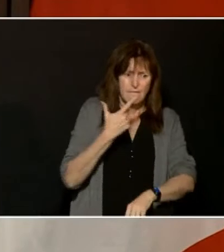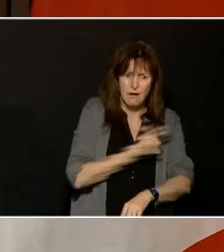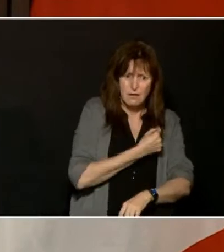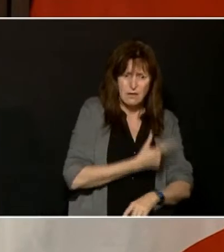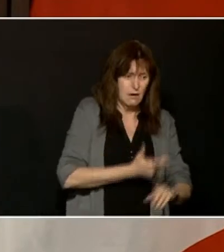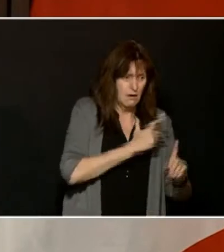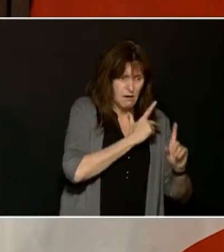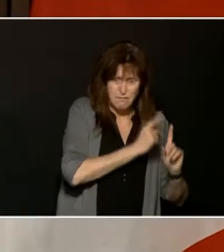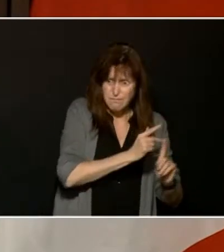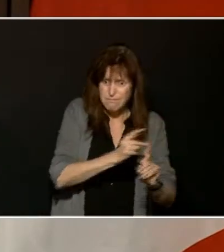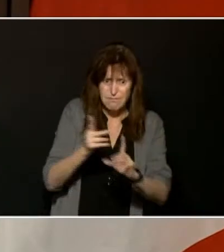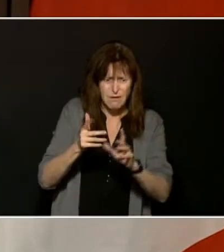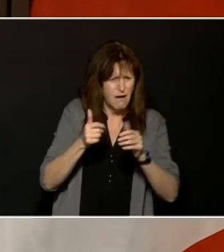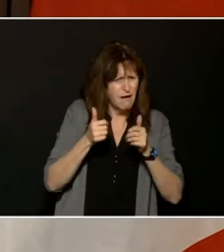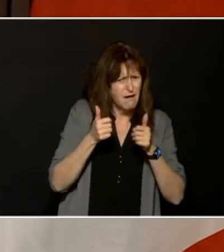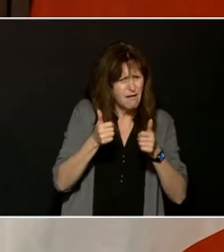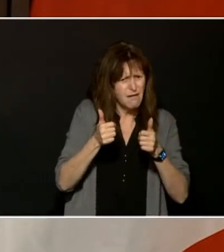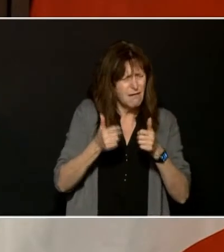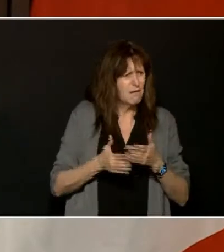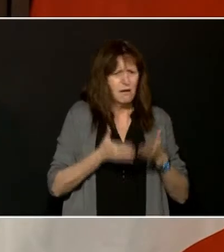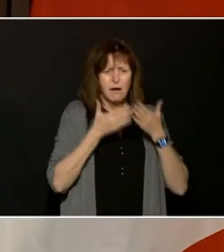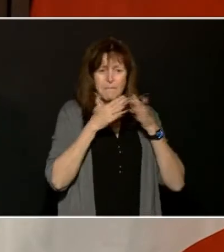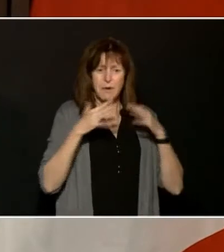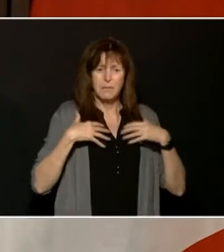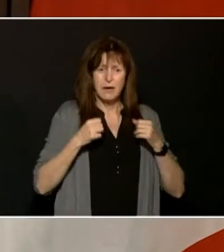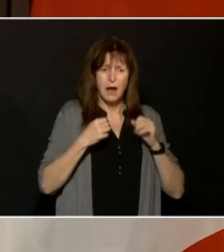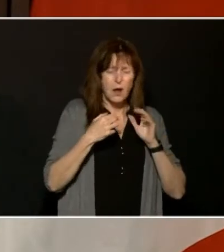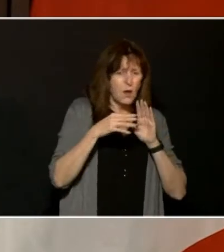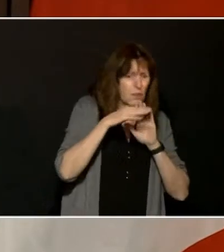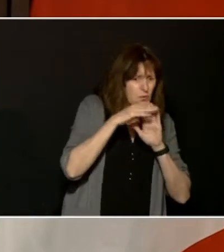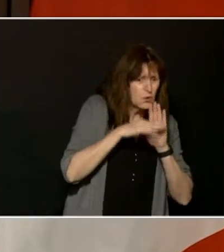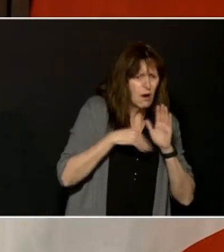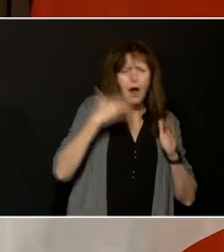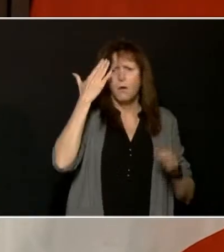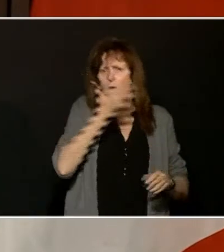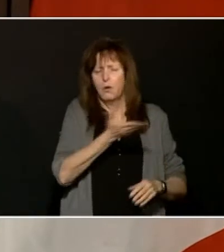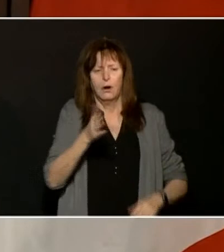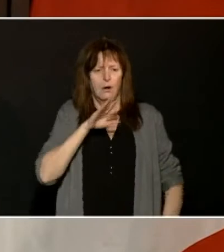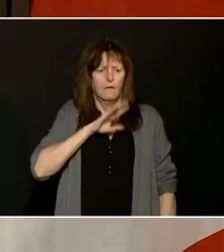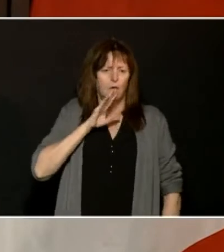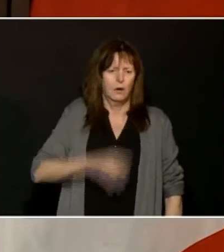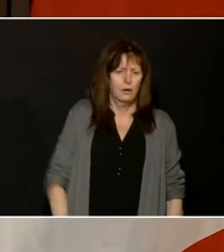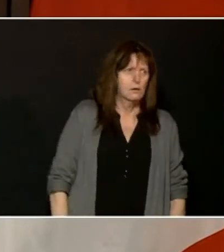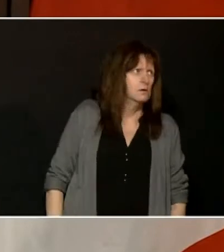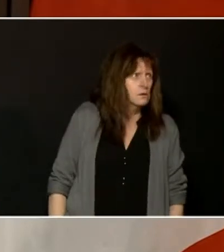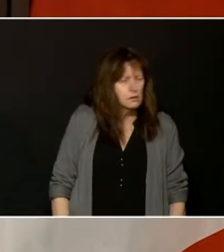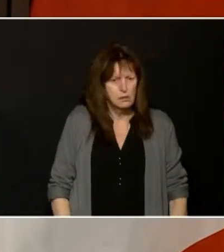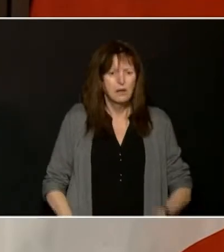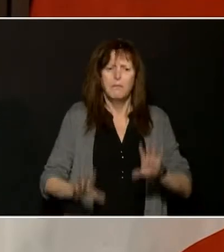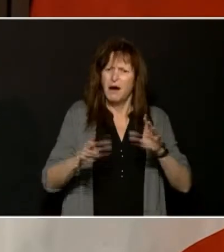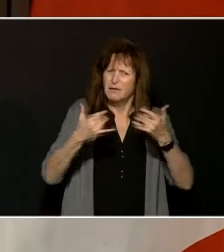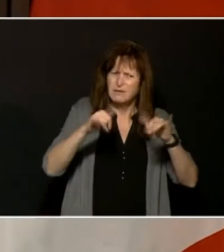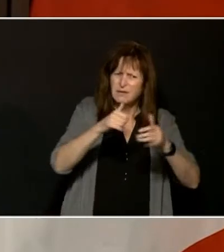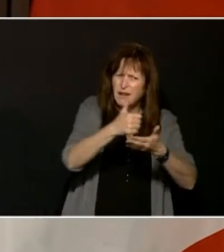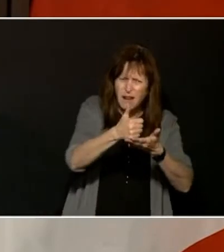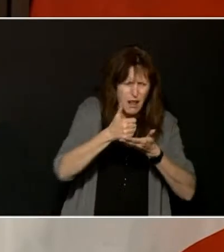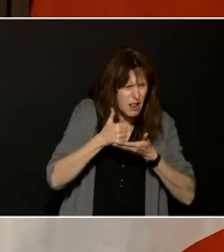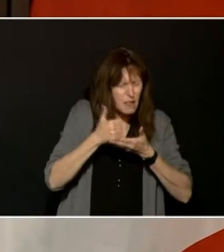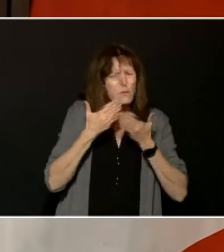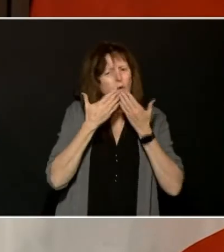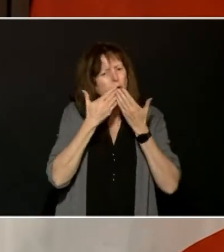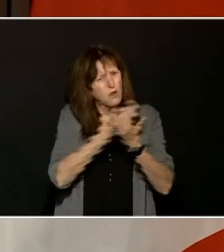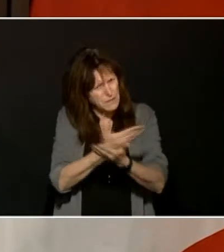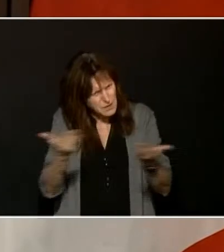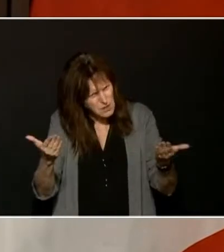spread. These are measures that Ontarians have supported because you made the hard decisions to meet people only outside, to